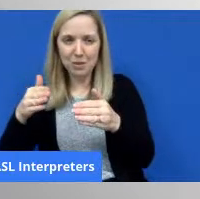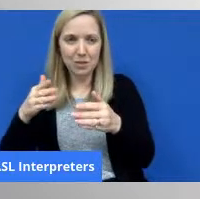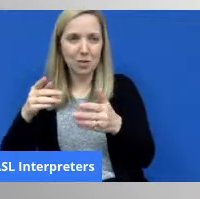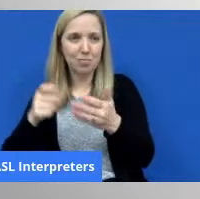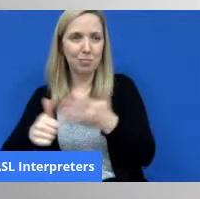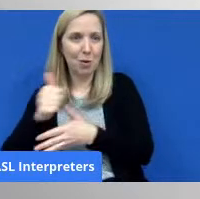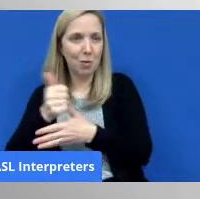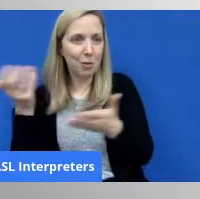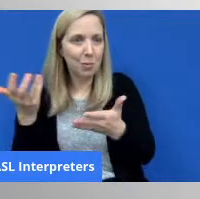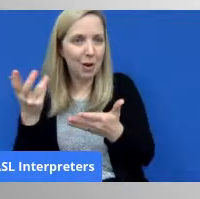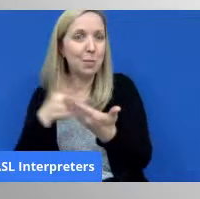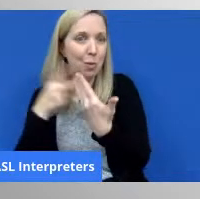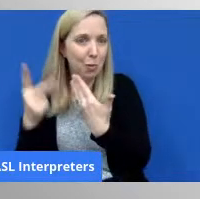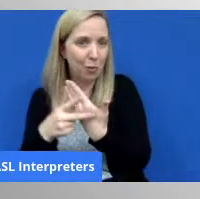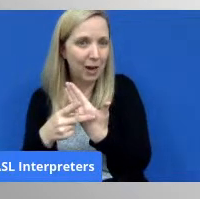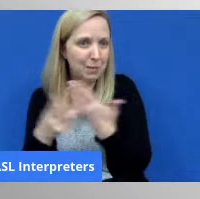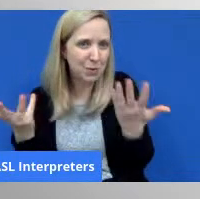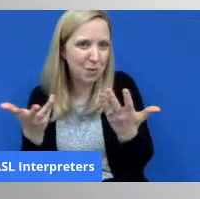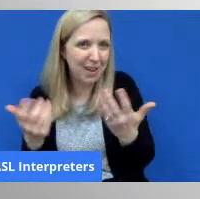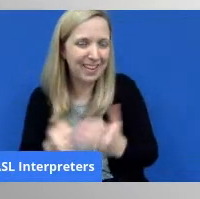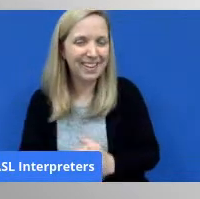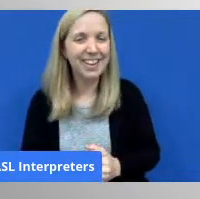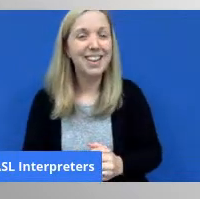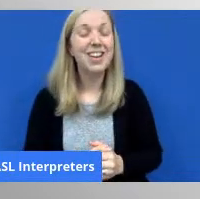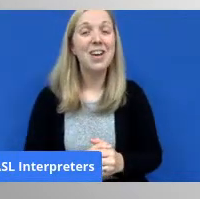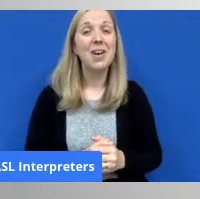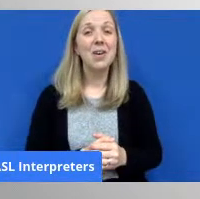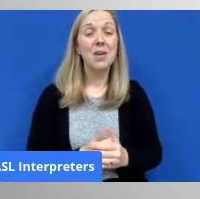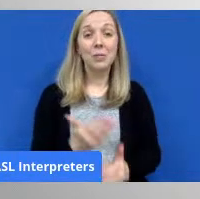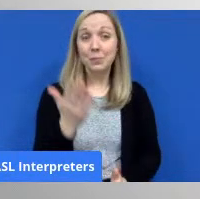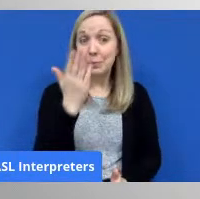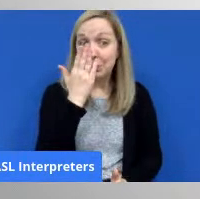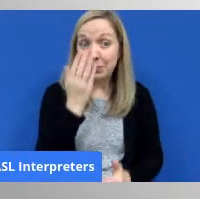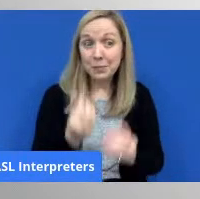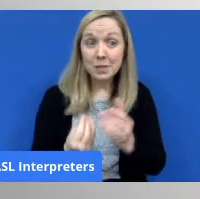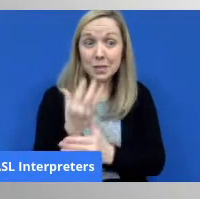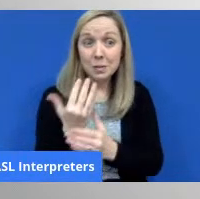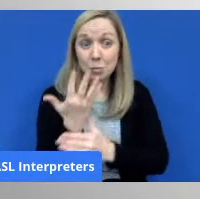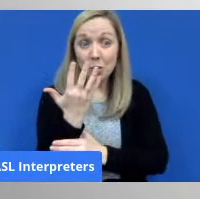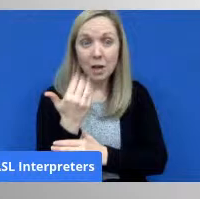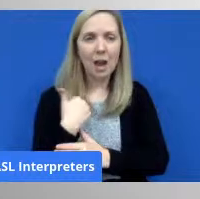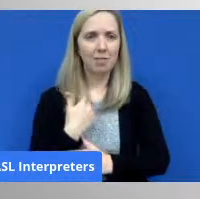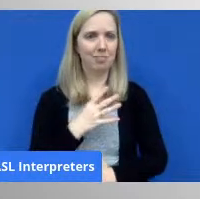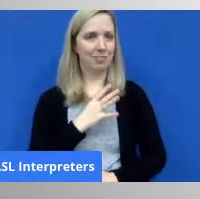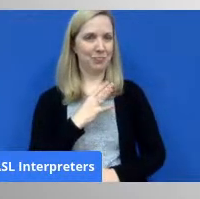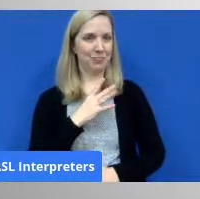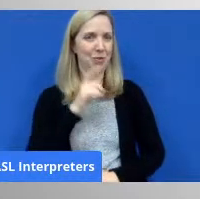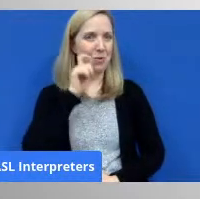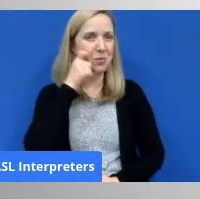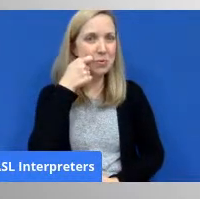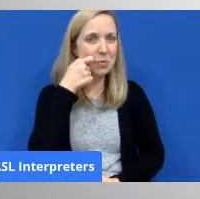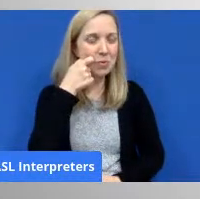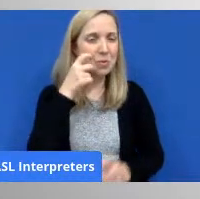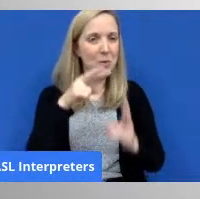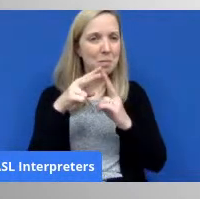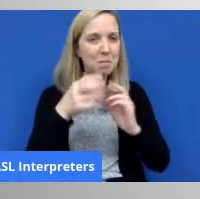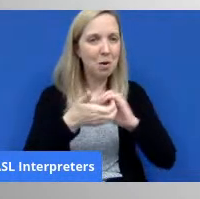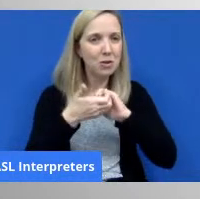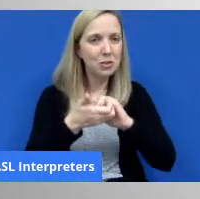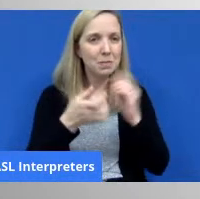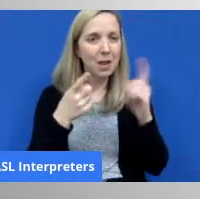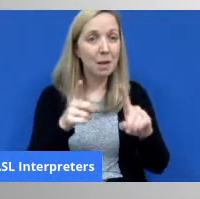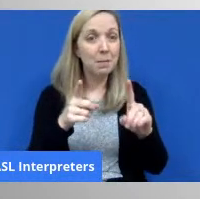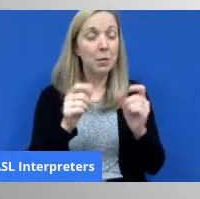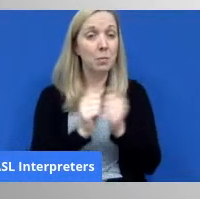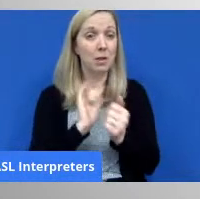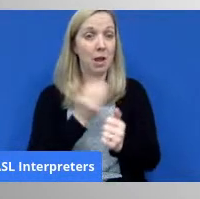do. So this spring, we have some really neat partnerships that are happening with our UGA students. In